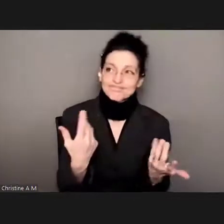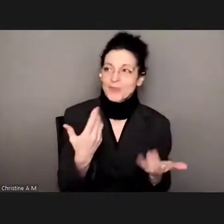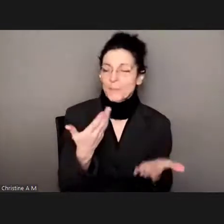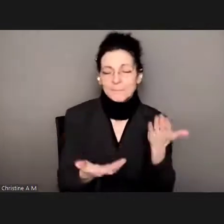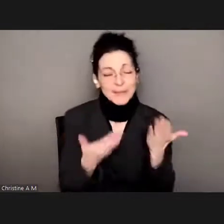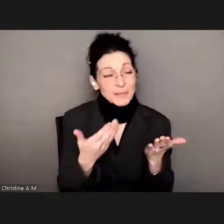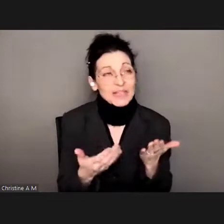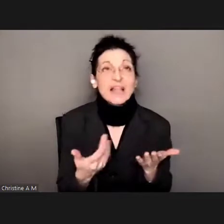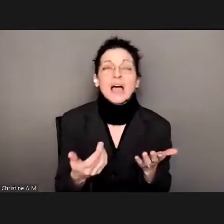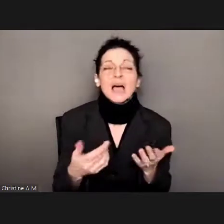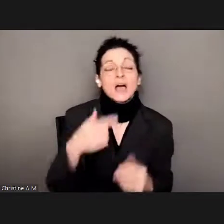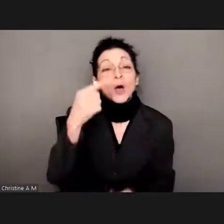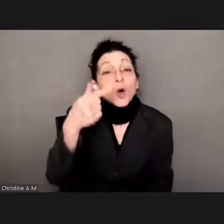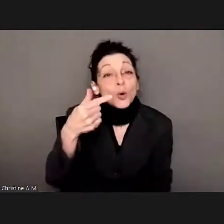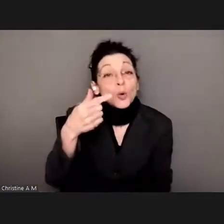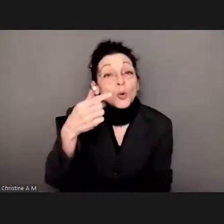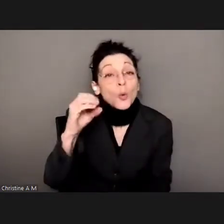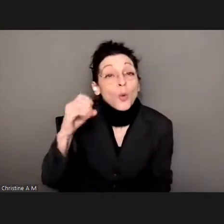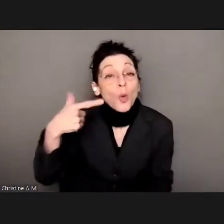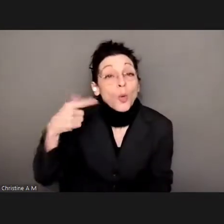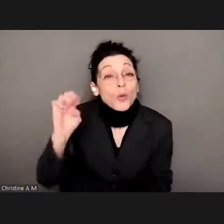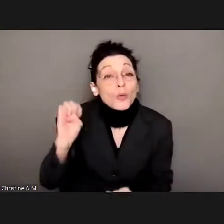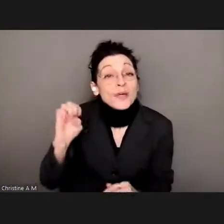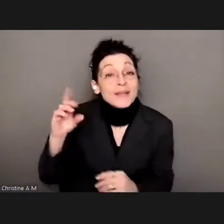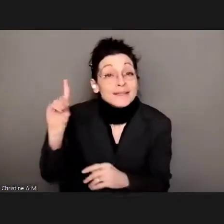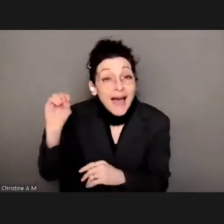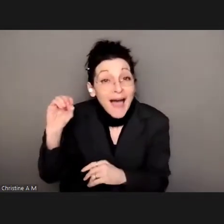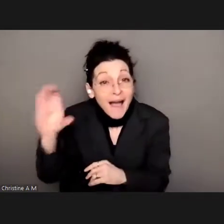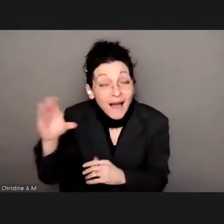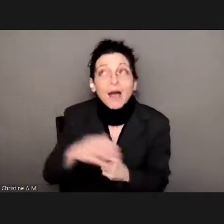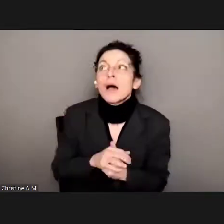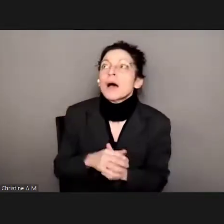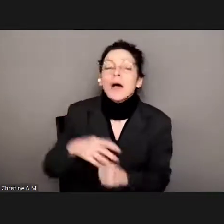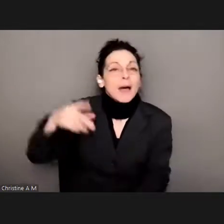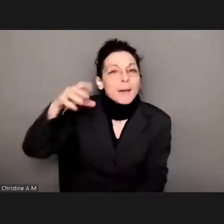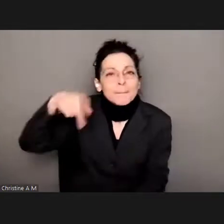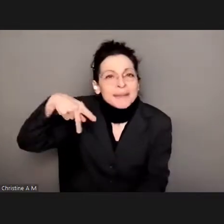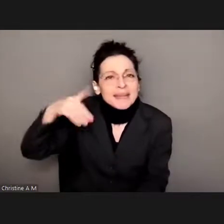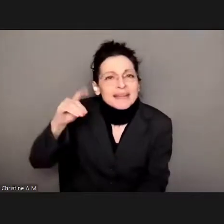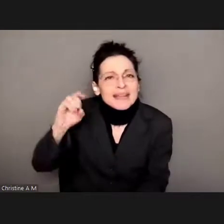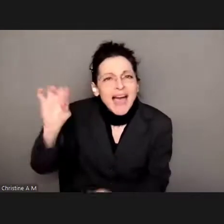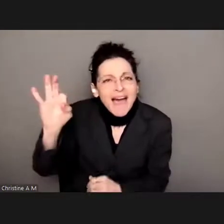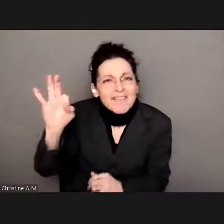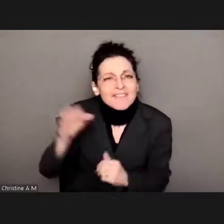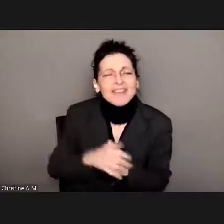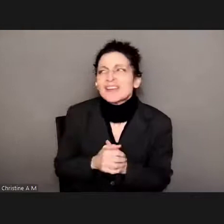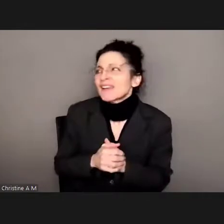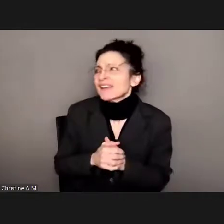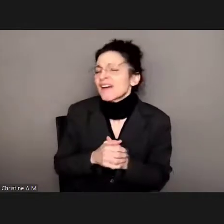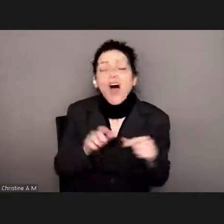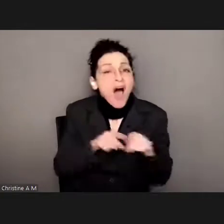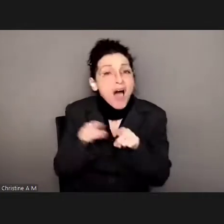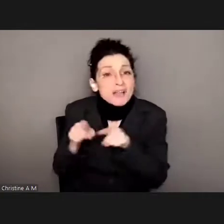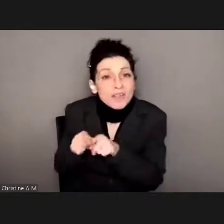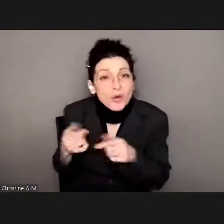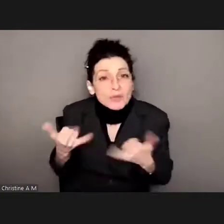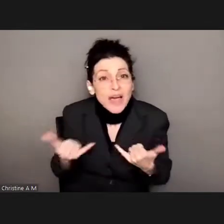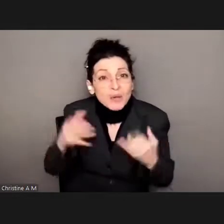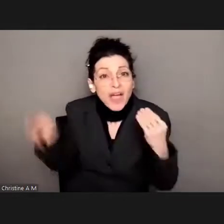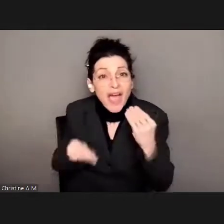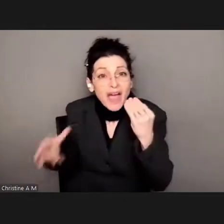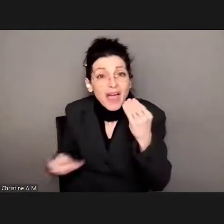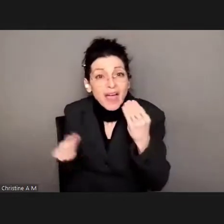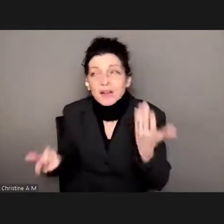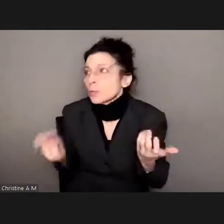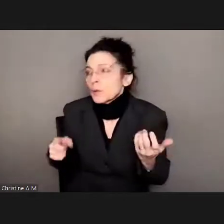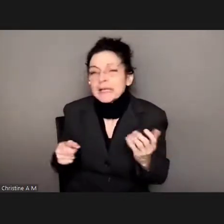I'm forgetting all the different ways. We also are doing like revisions to it. And so we're creating an acronyms guide because, you